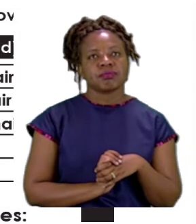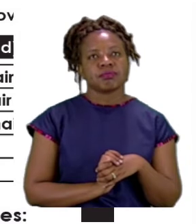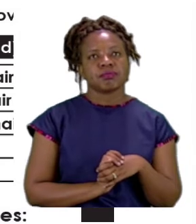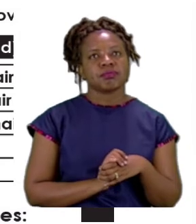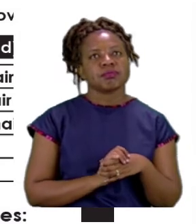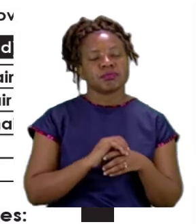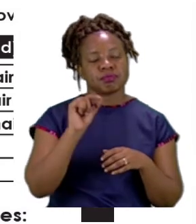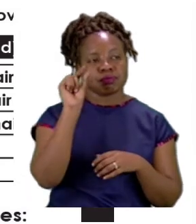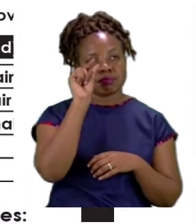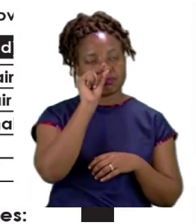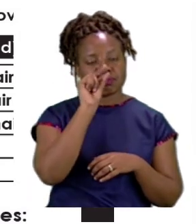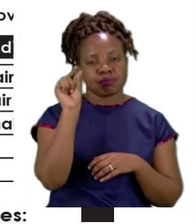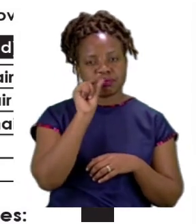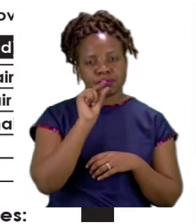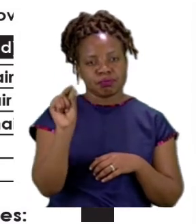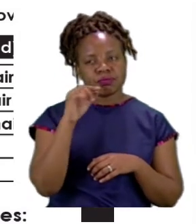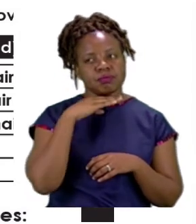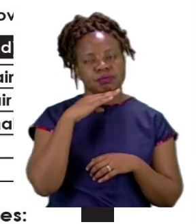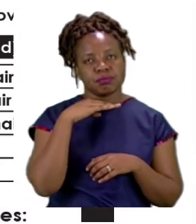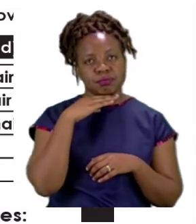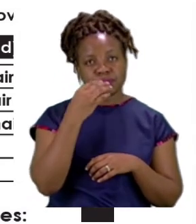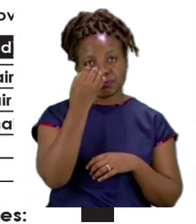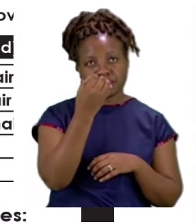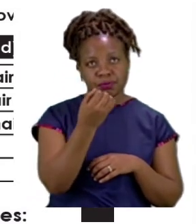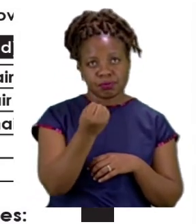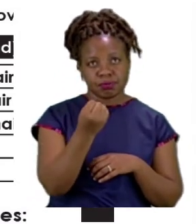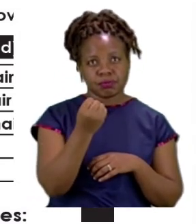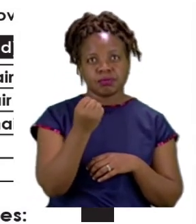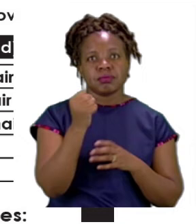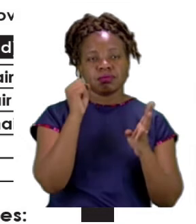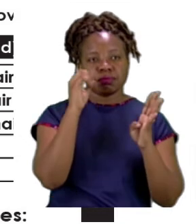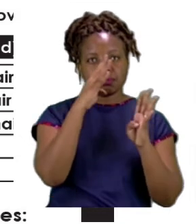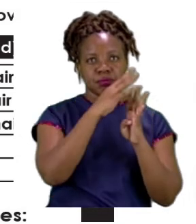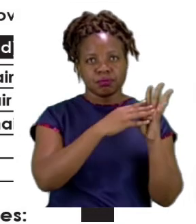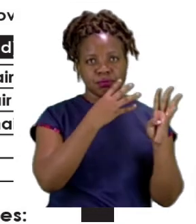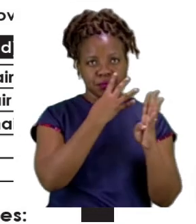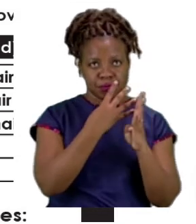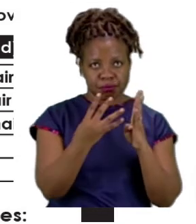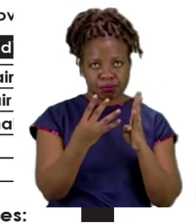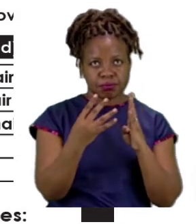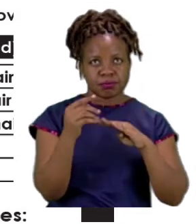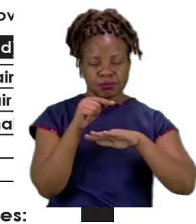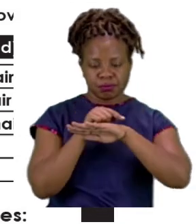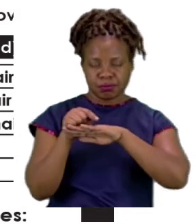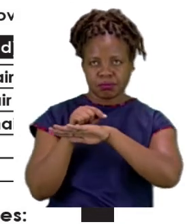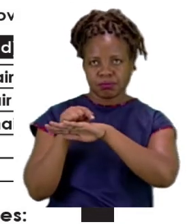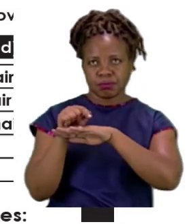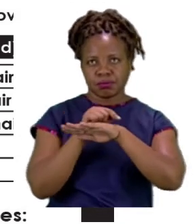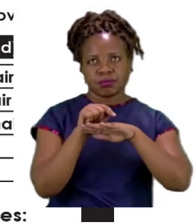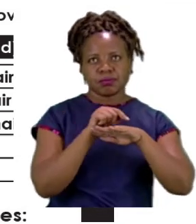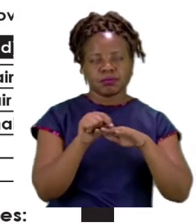above. So, you now need to check for the words again in the